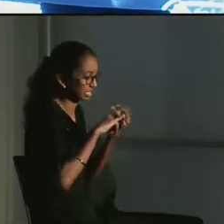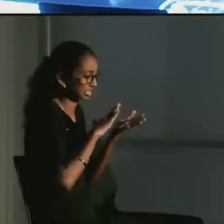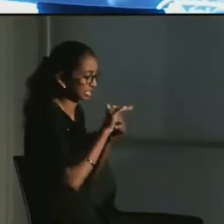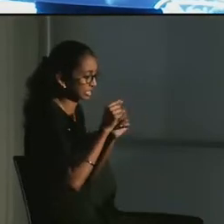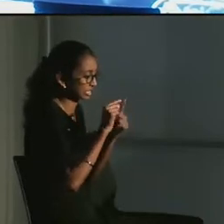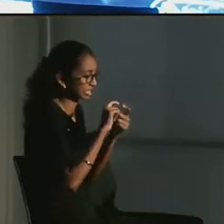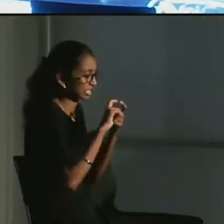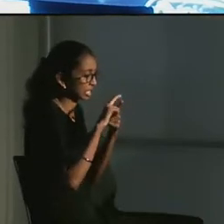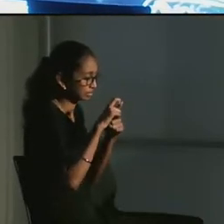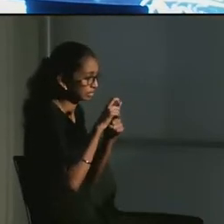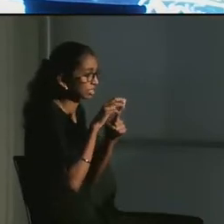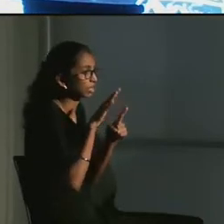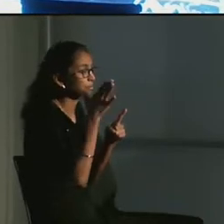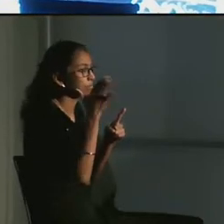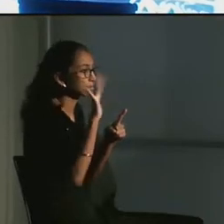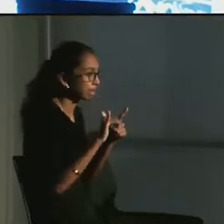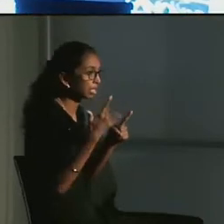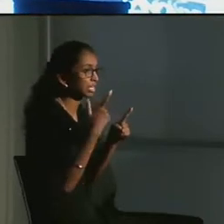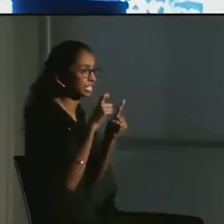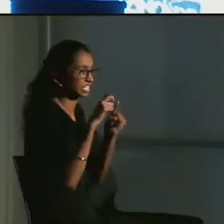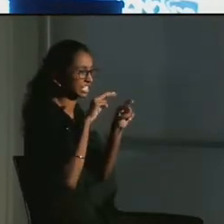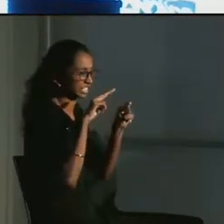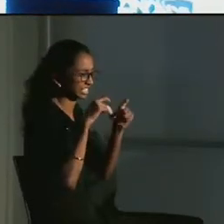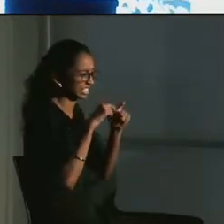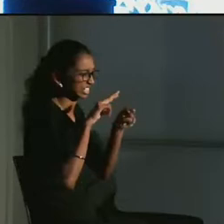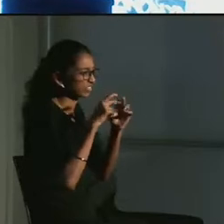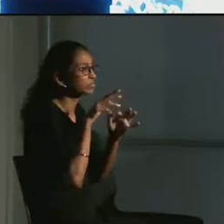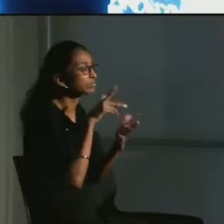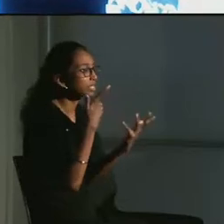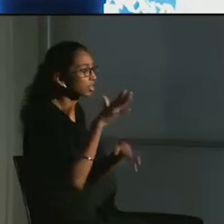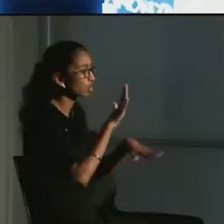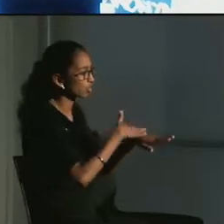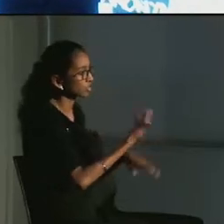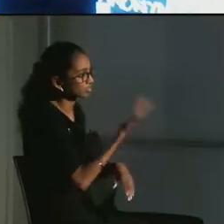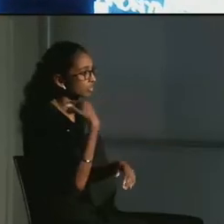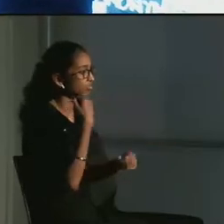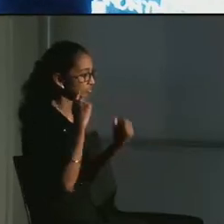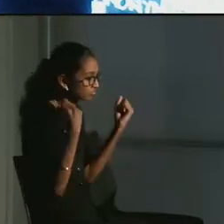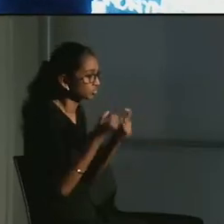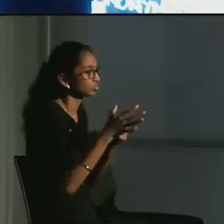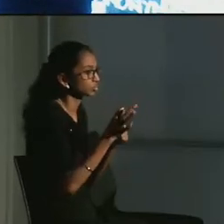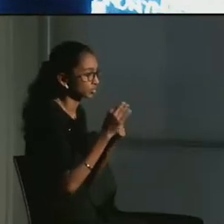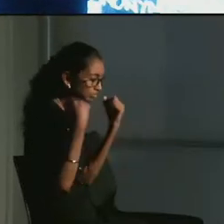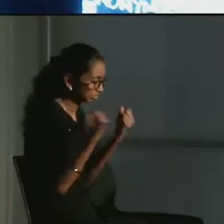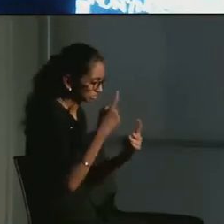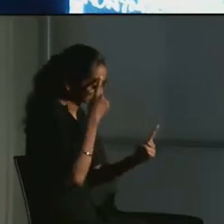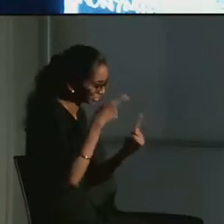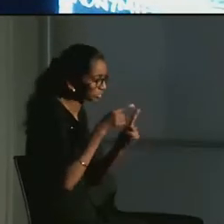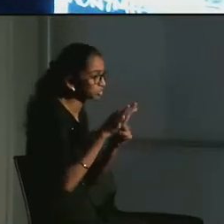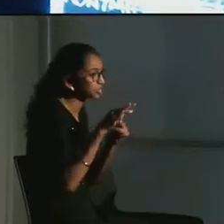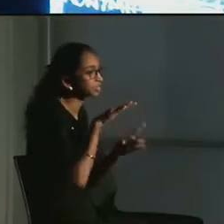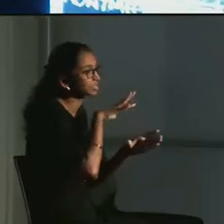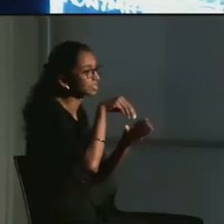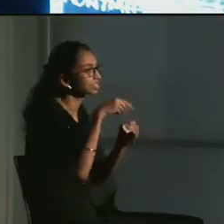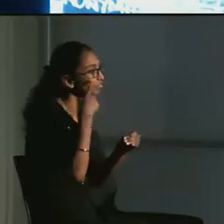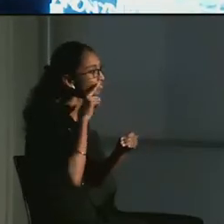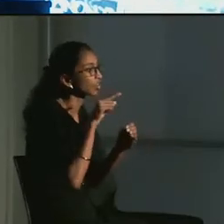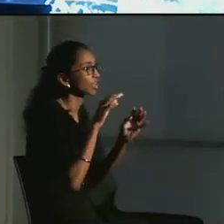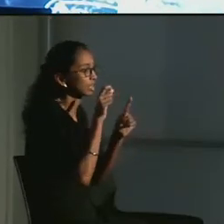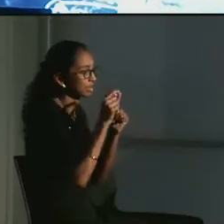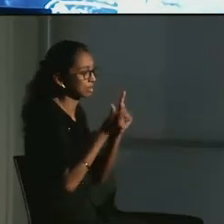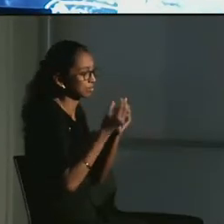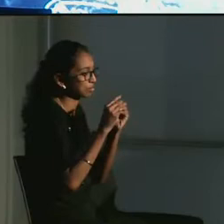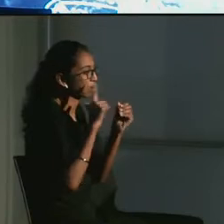by defenselessness? That is the call to action, and that is the commitment as an artist in public service.